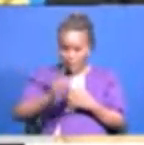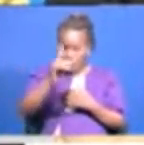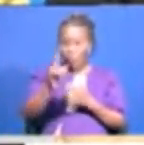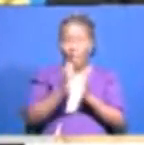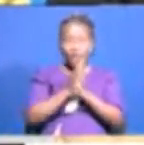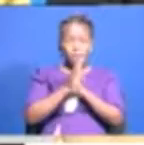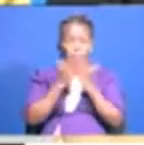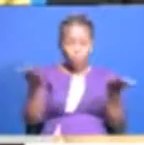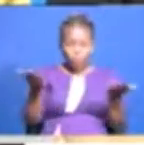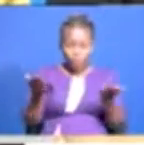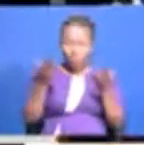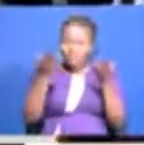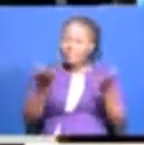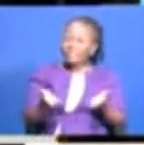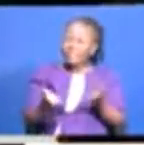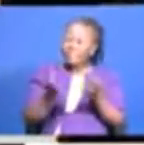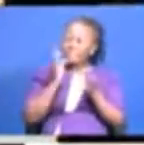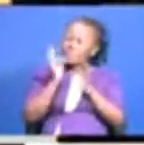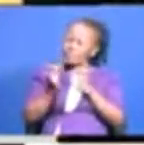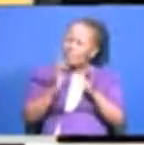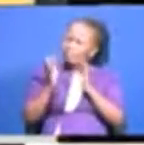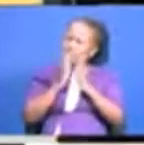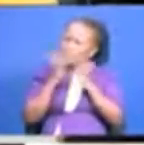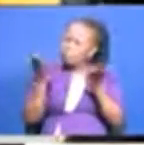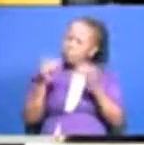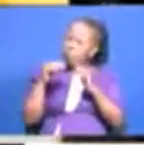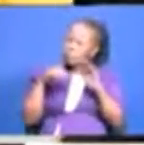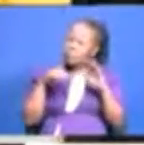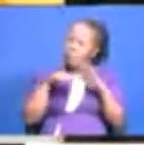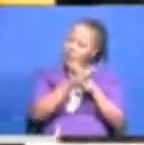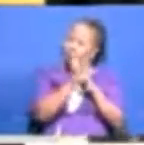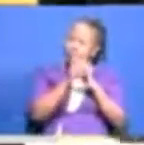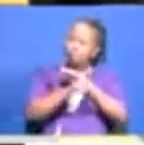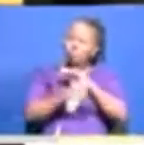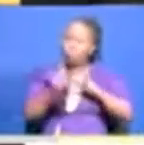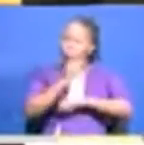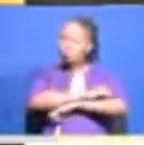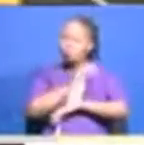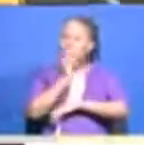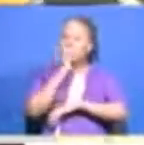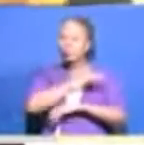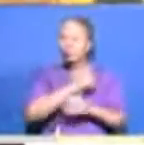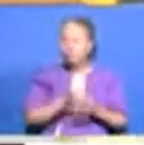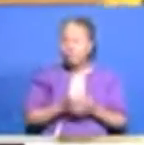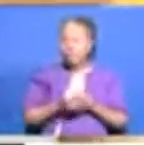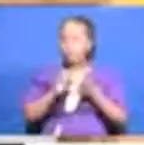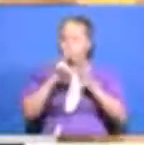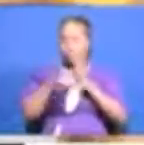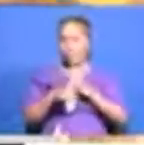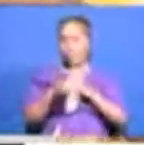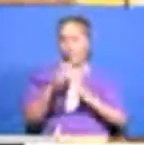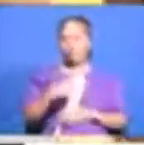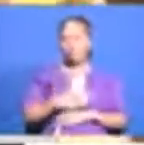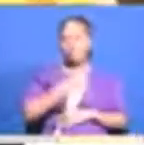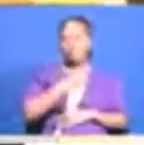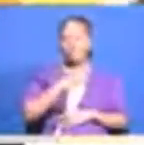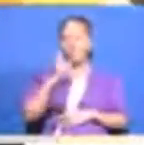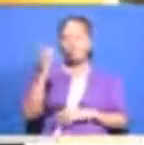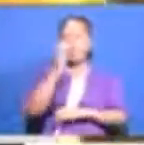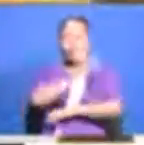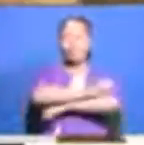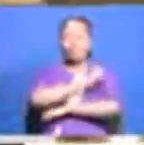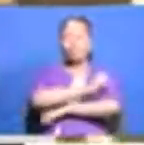is, are books in schools? Magoha had earlier visited Tambacha COD Day and Boarding Mixed Secondary School in